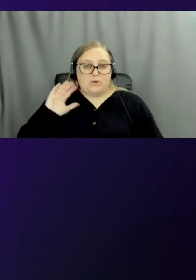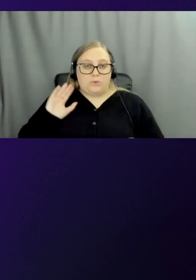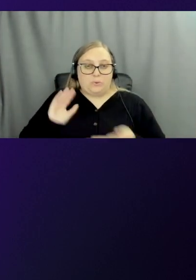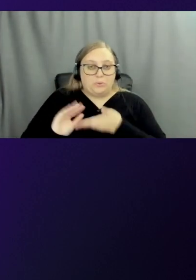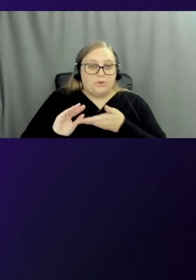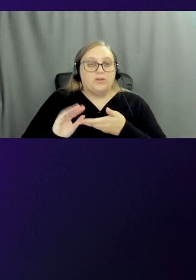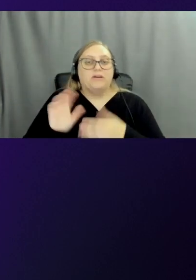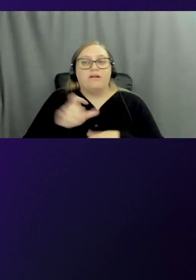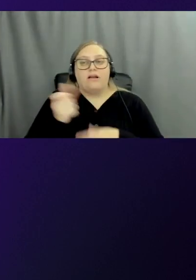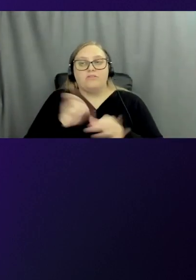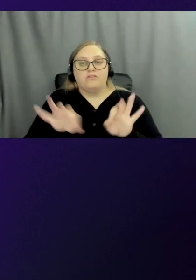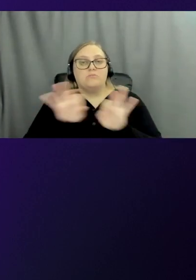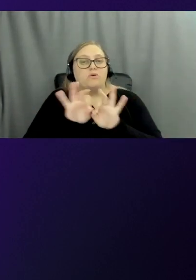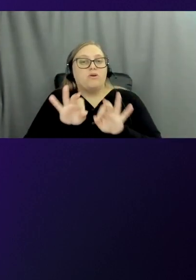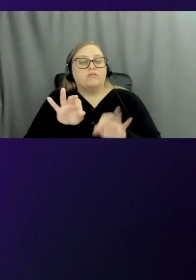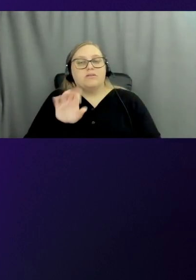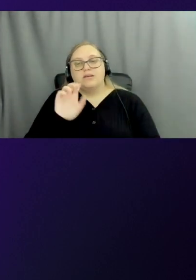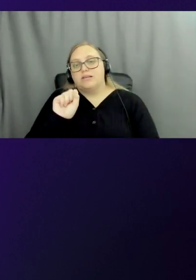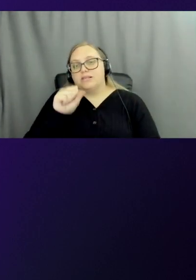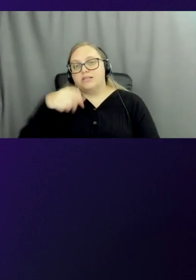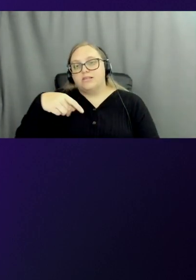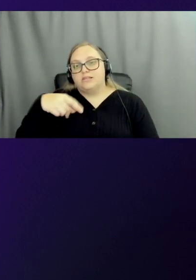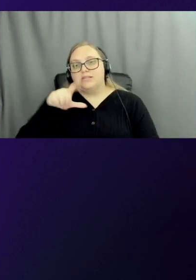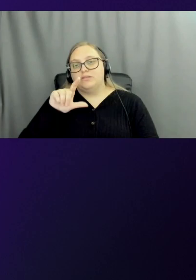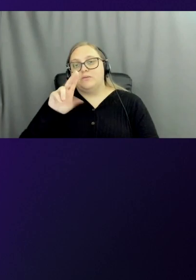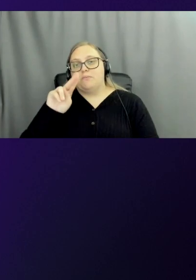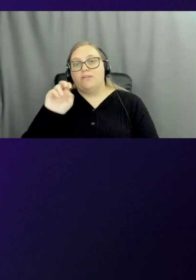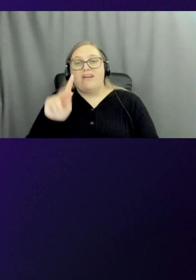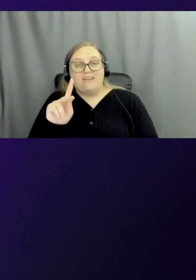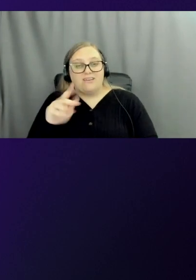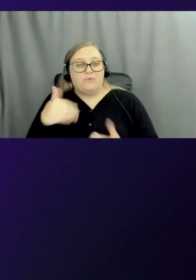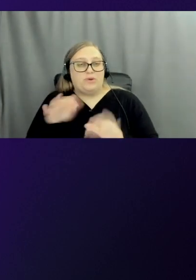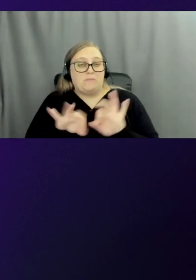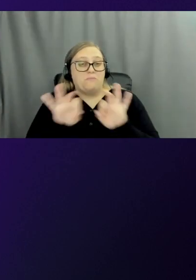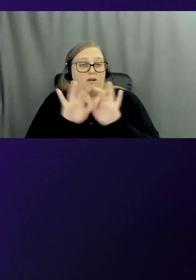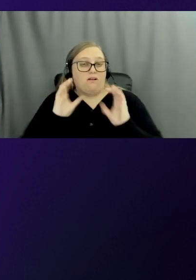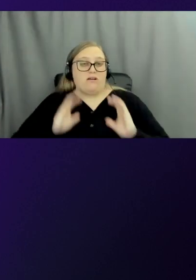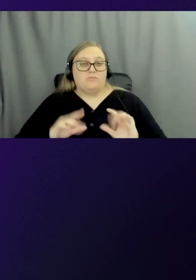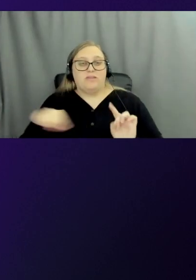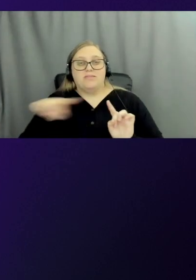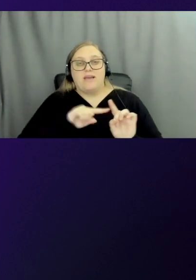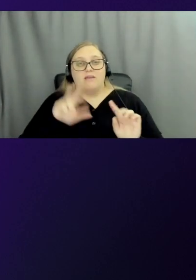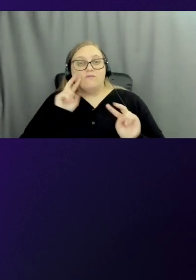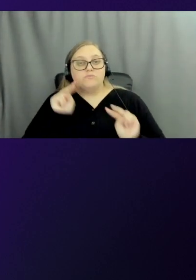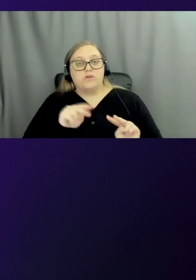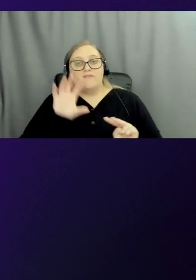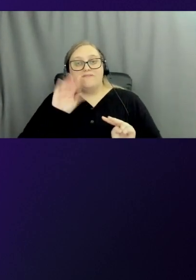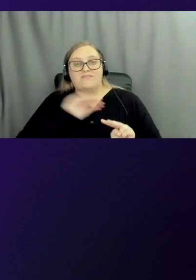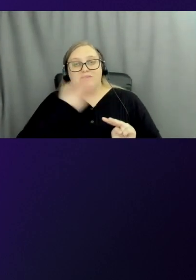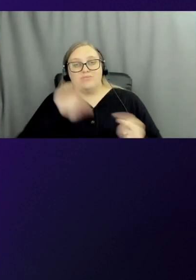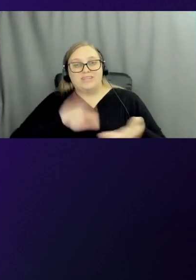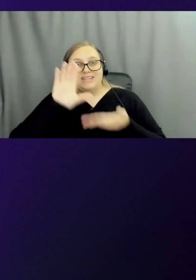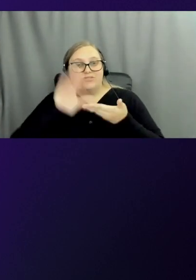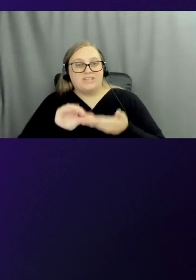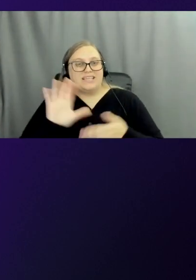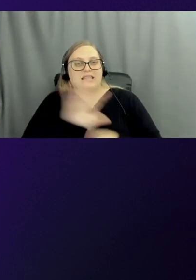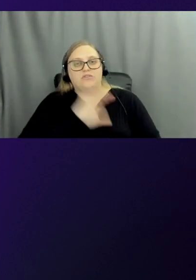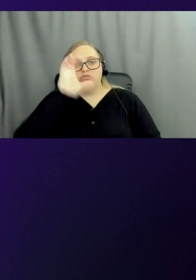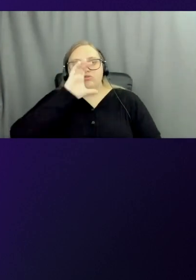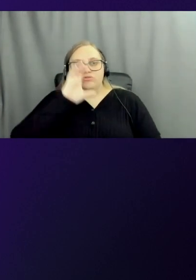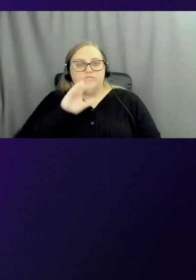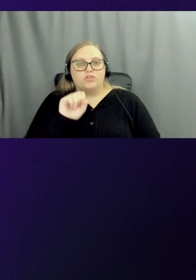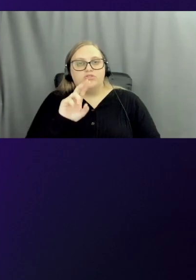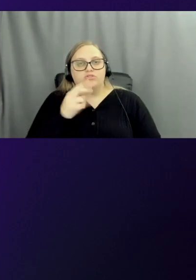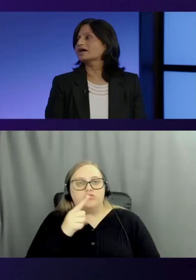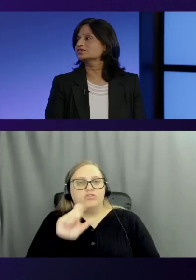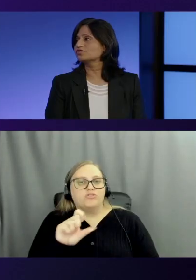the Splunk, which is one of our key customers as well, they have observed up to 50% decrease in their search time, runtime